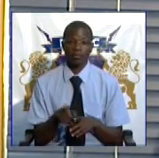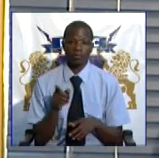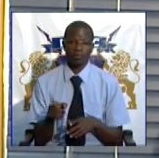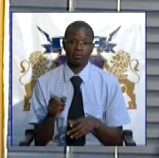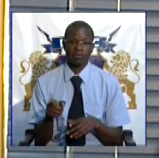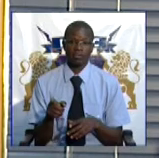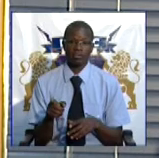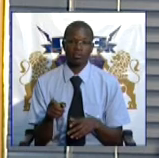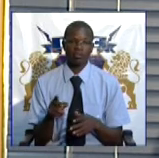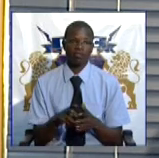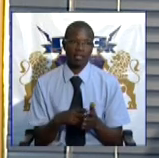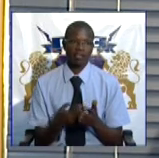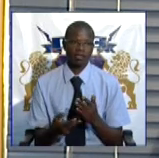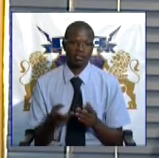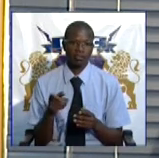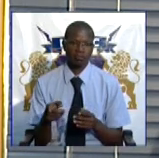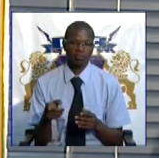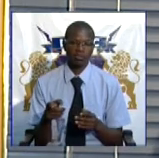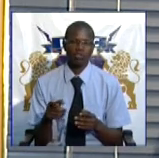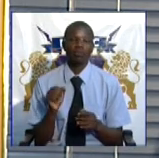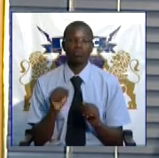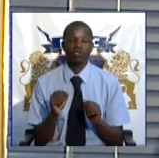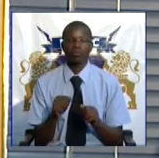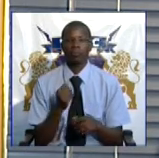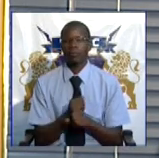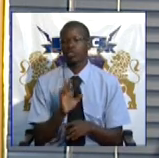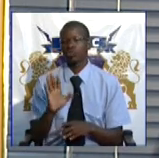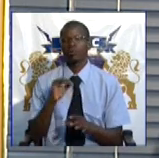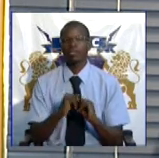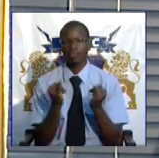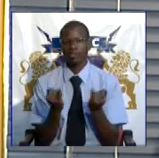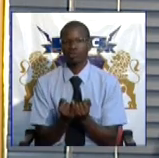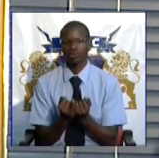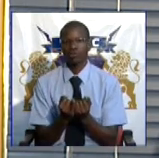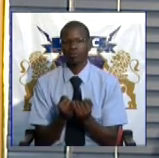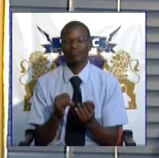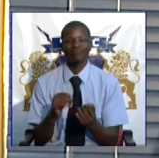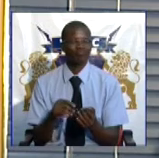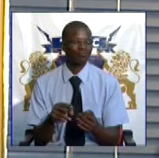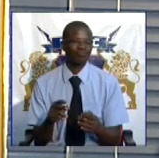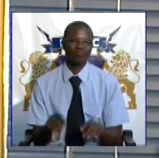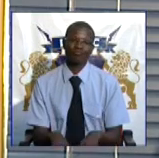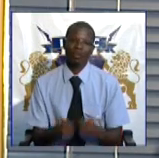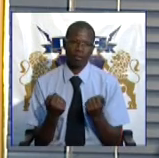the eroding of trust in your institution. The challenge of confronting and eradicating the